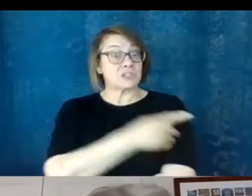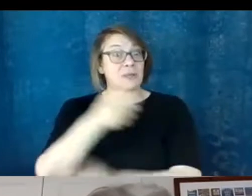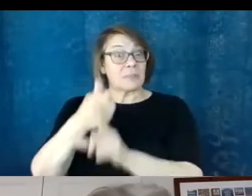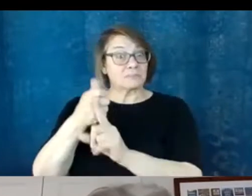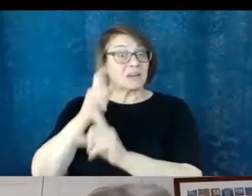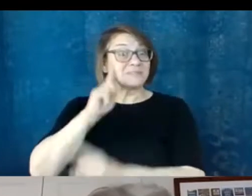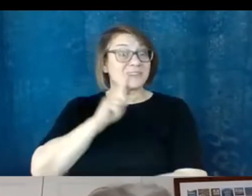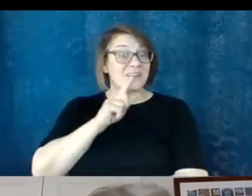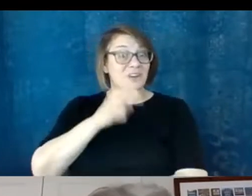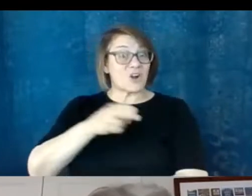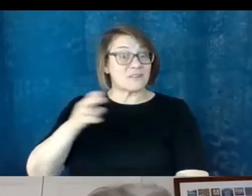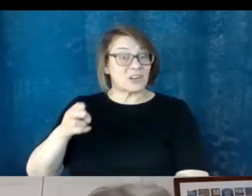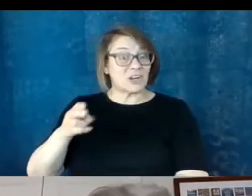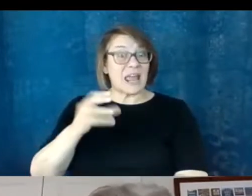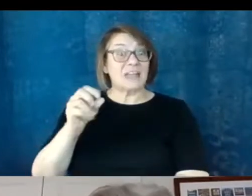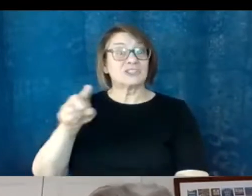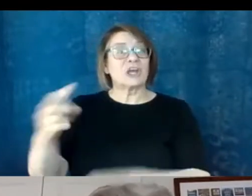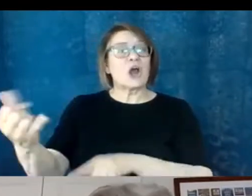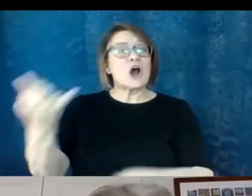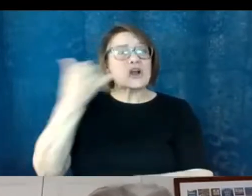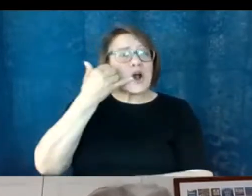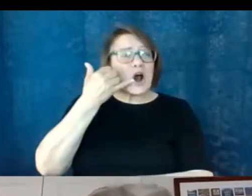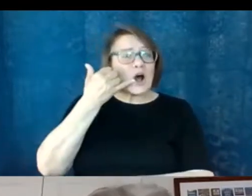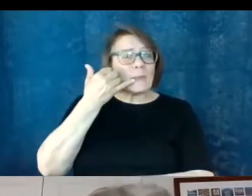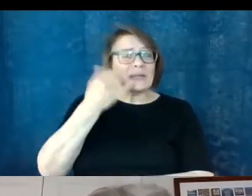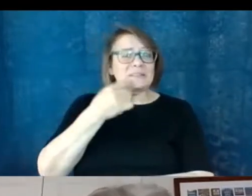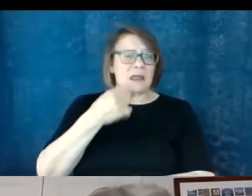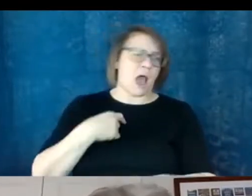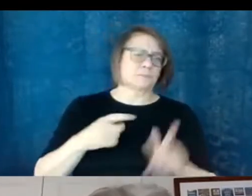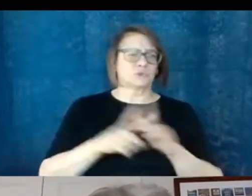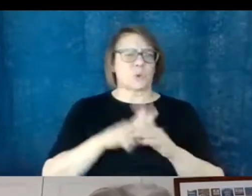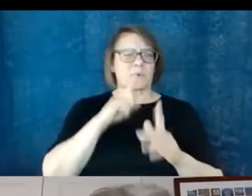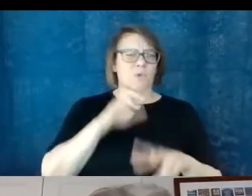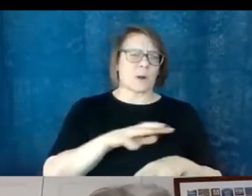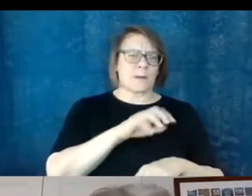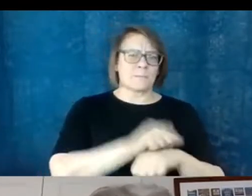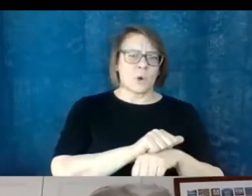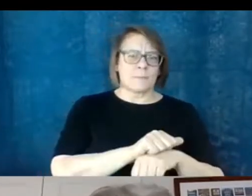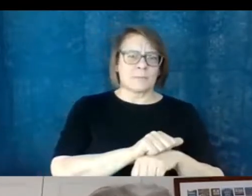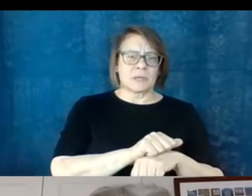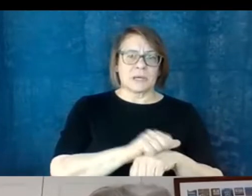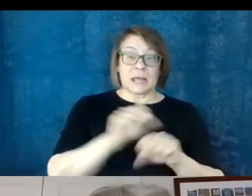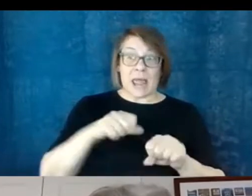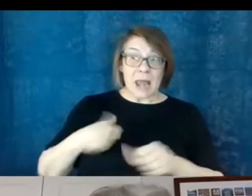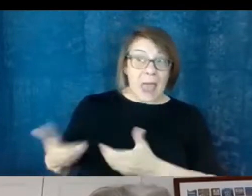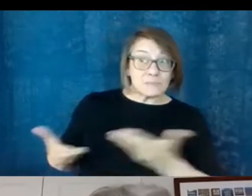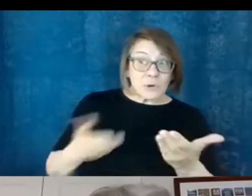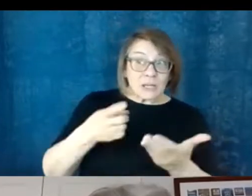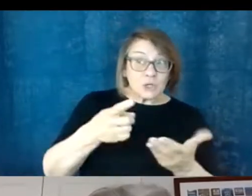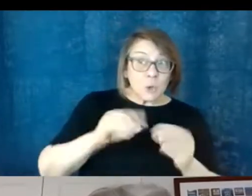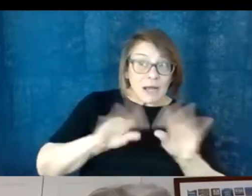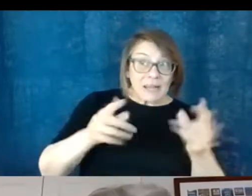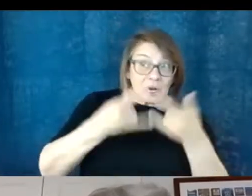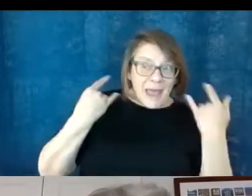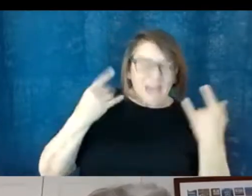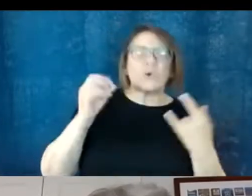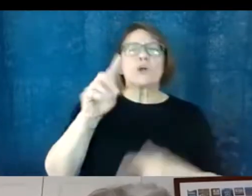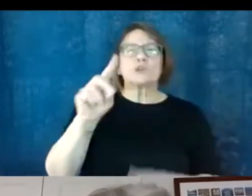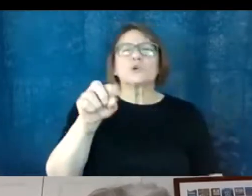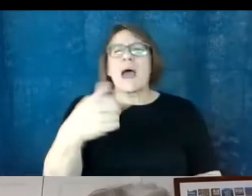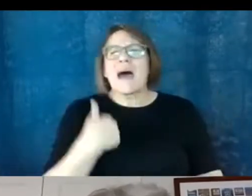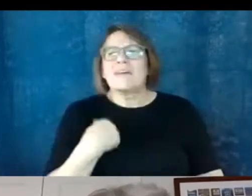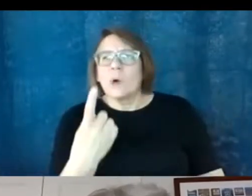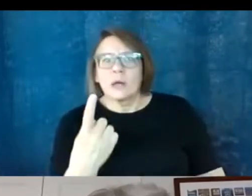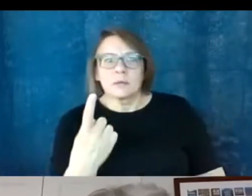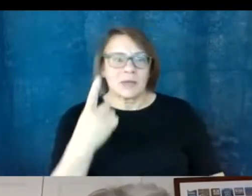hard of hearing, and she called me up and she was coming in for an appointment and said, can I bring you a clear mask or do you have one? And I thought,